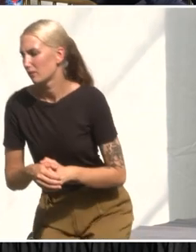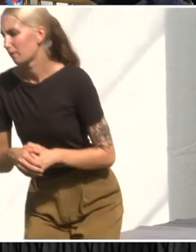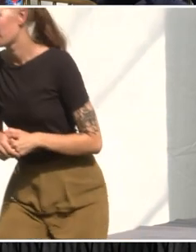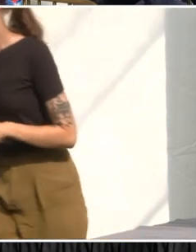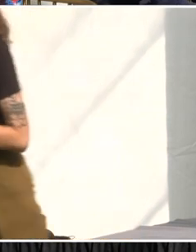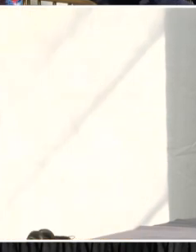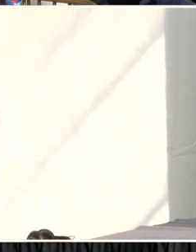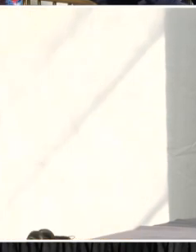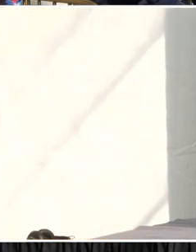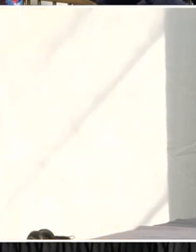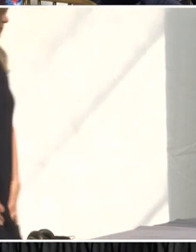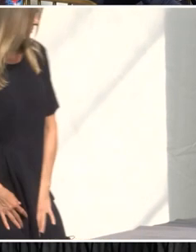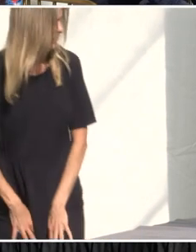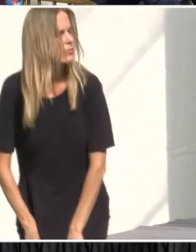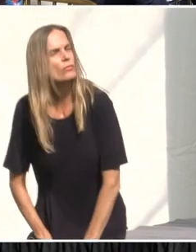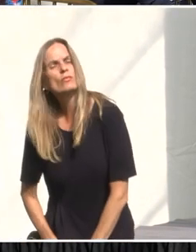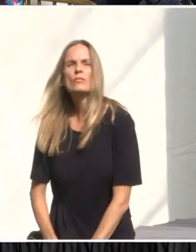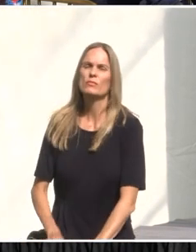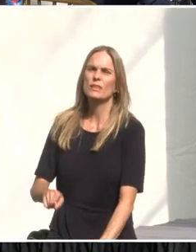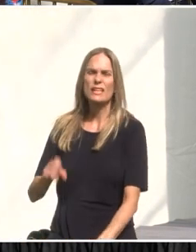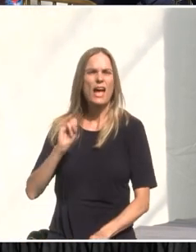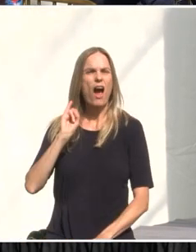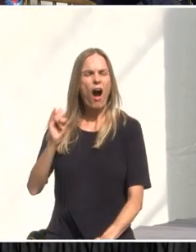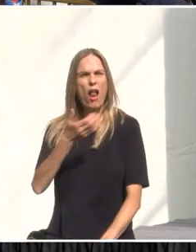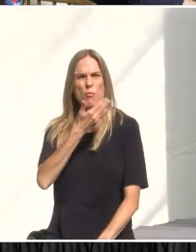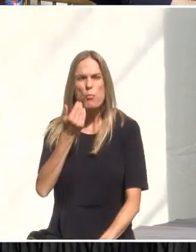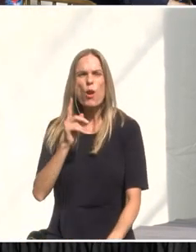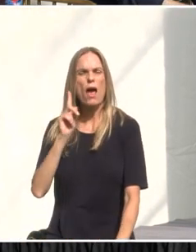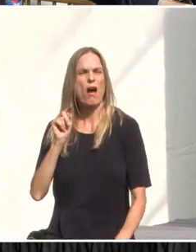it makes it harder for men to seek help and get help.